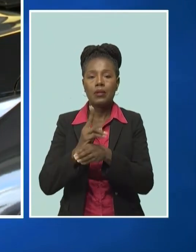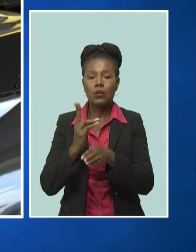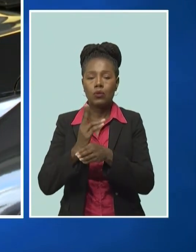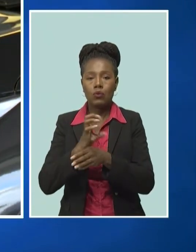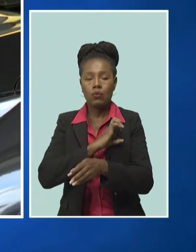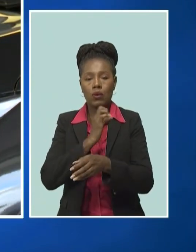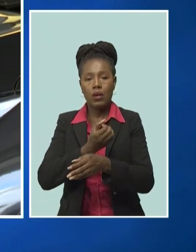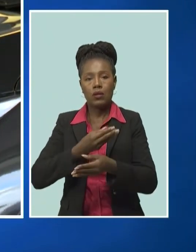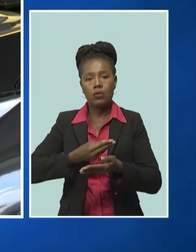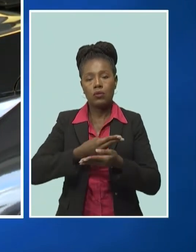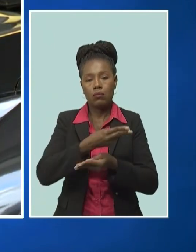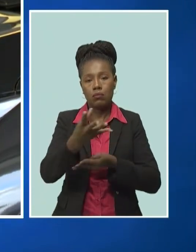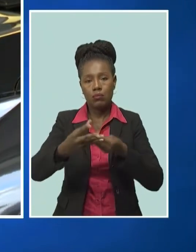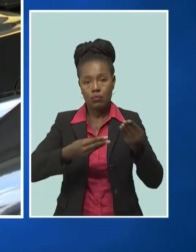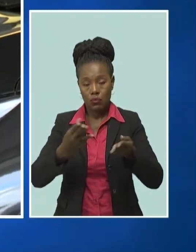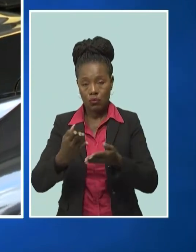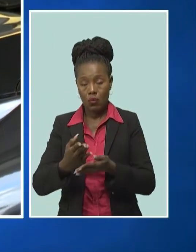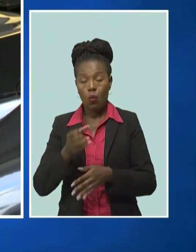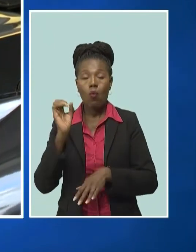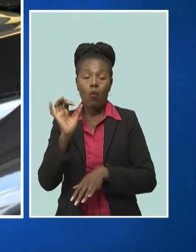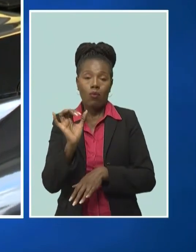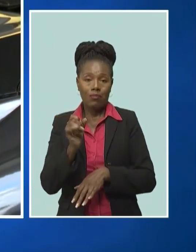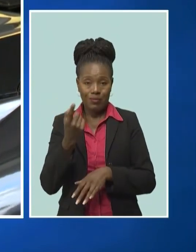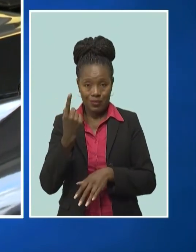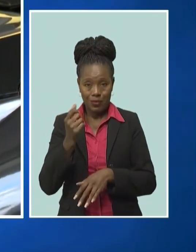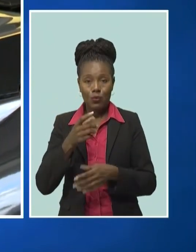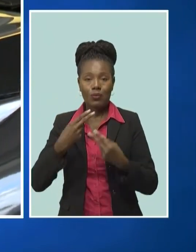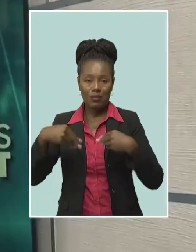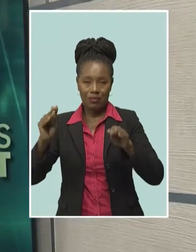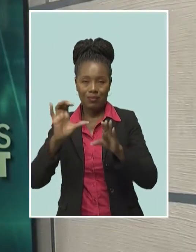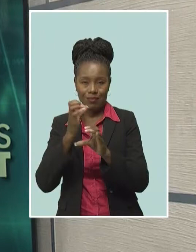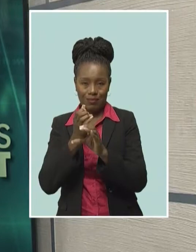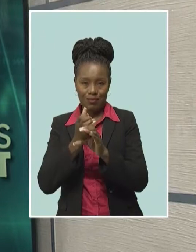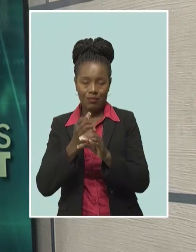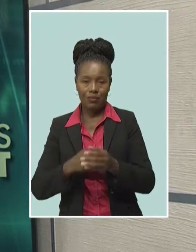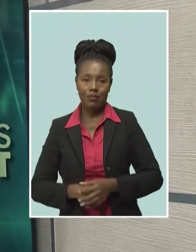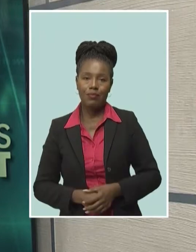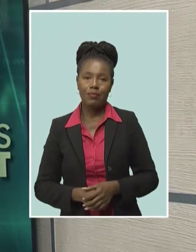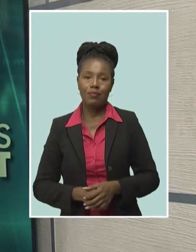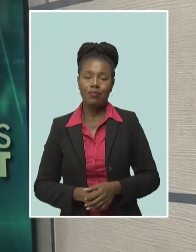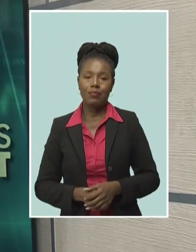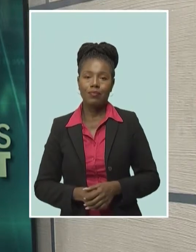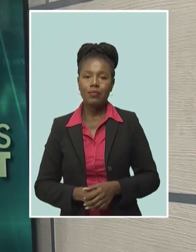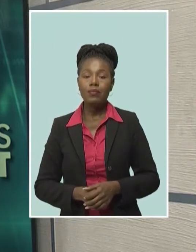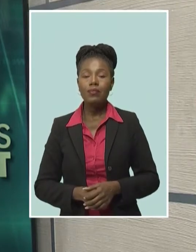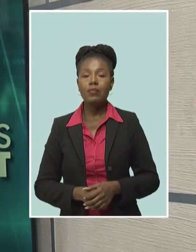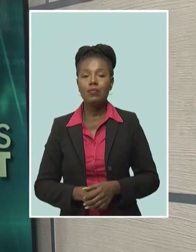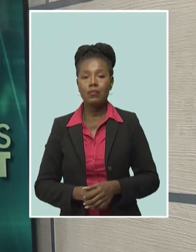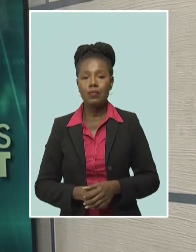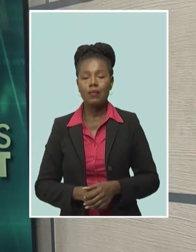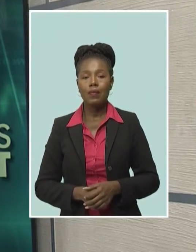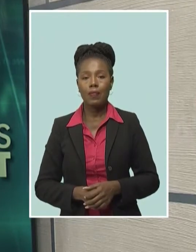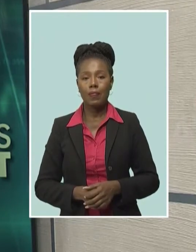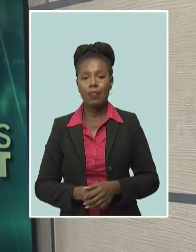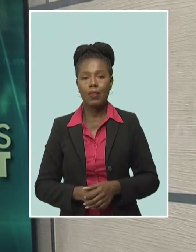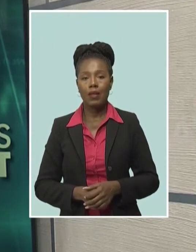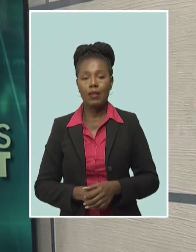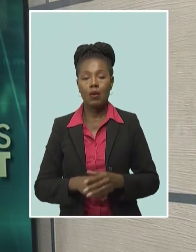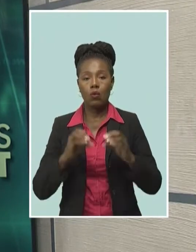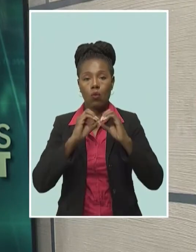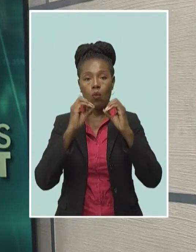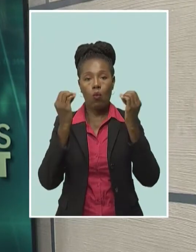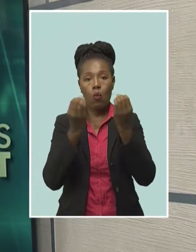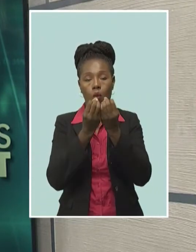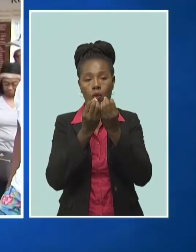distribution. Oh, did I forget? We also sell cars. Let's go to the city now, where the Office Restaurant, that's